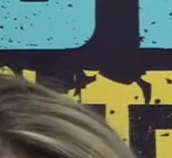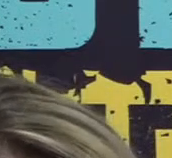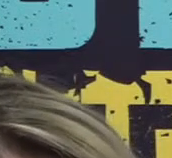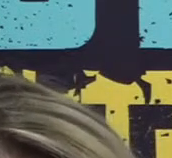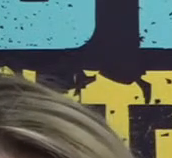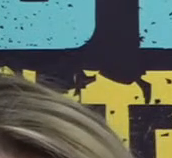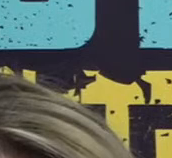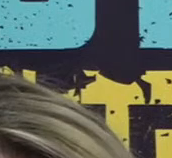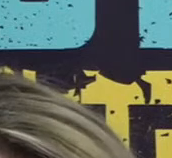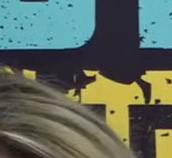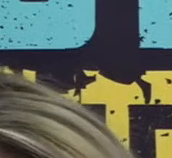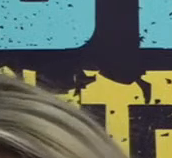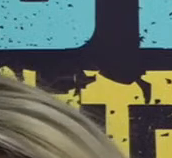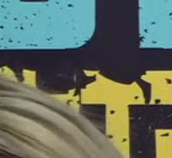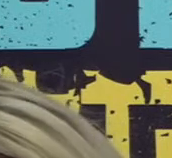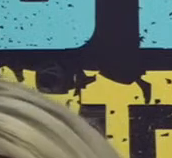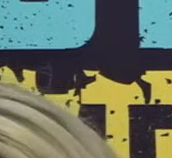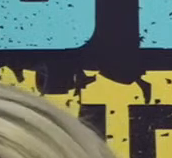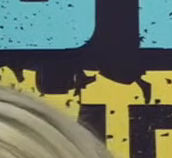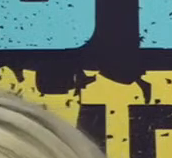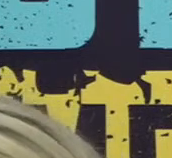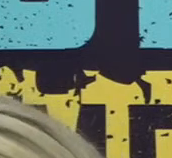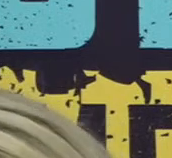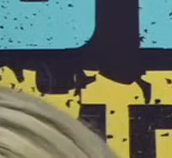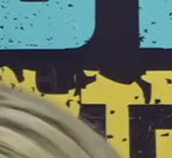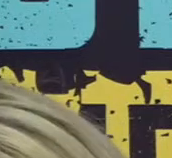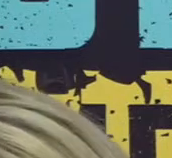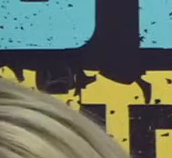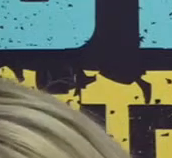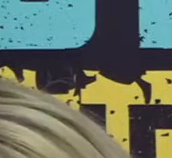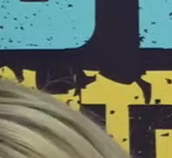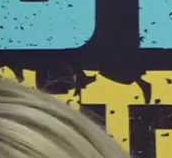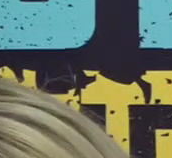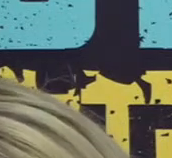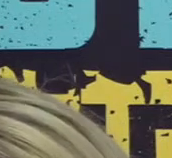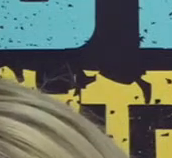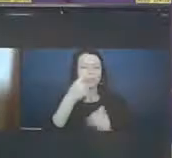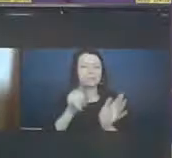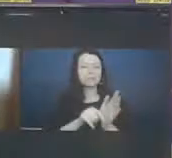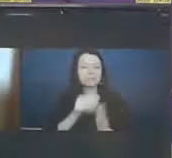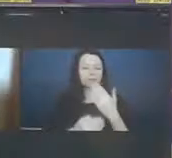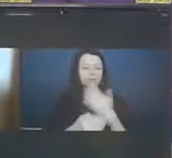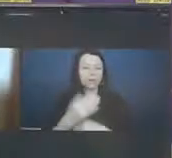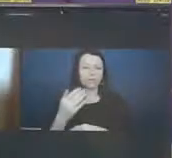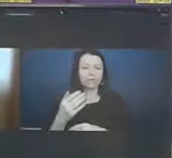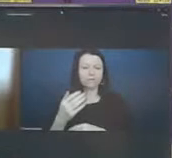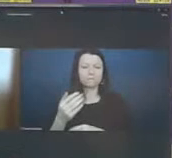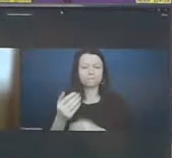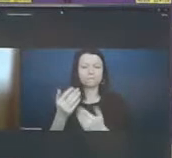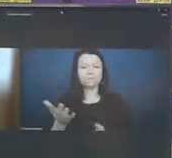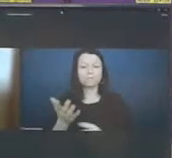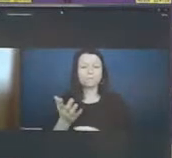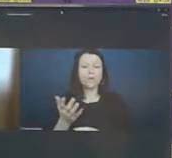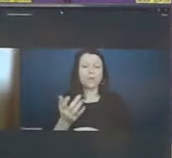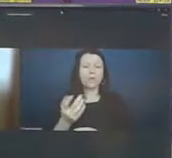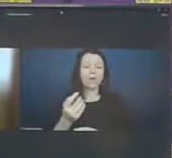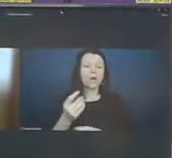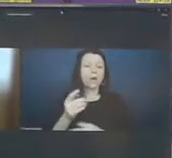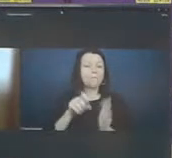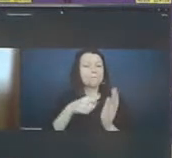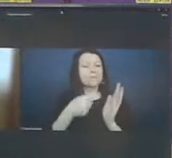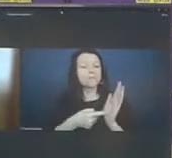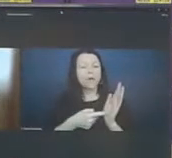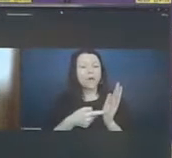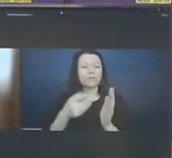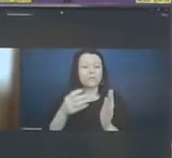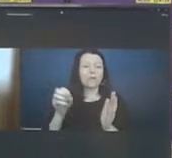terminology, the social protection of people with disabilities. So the